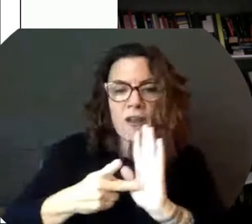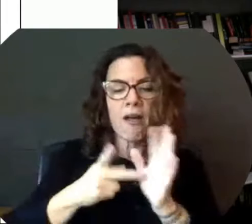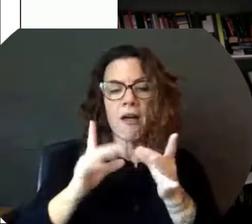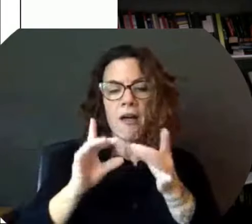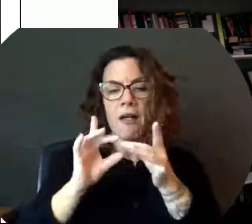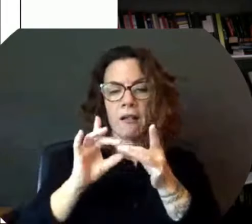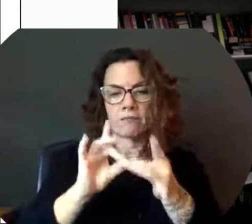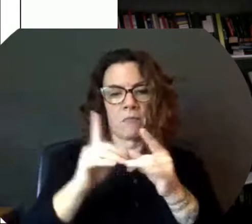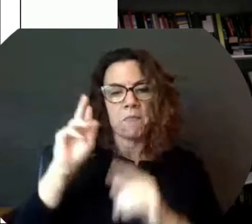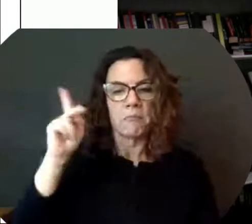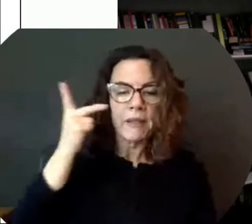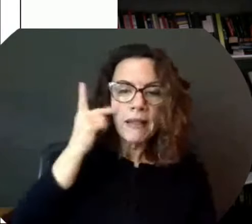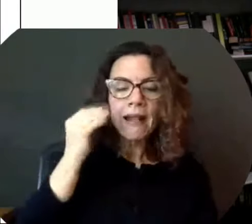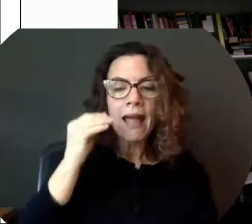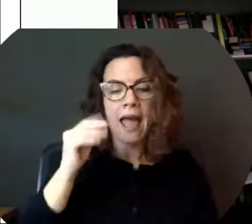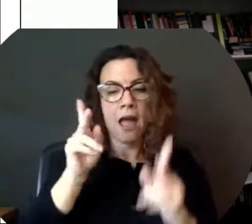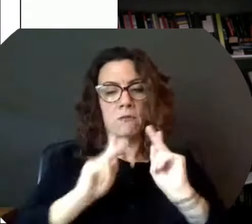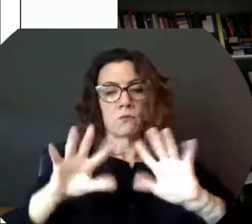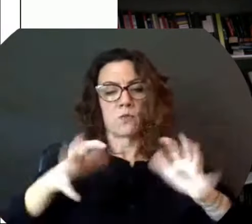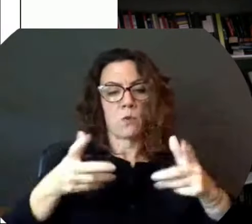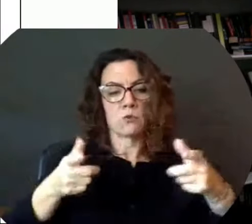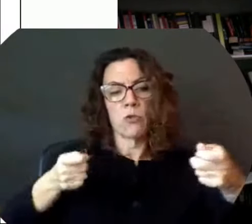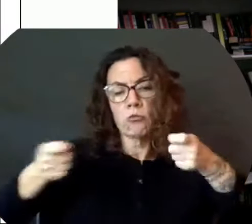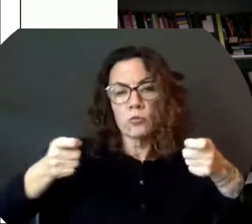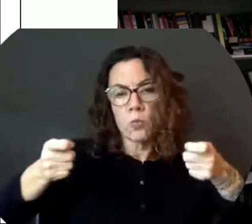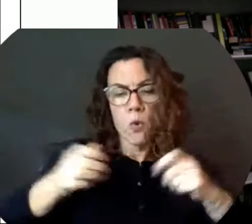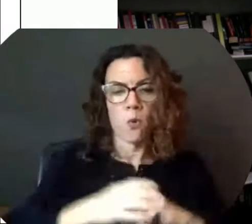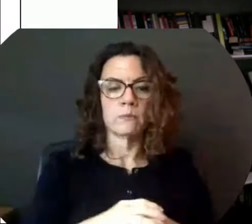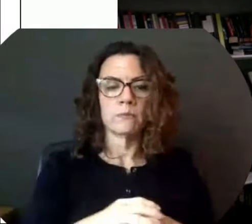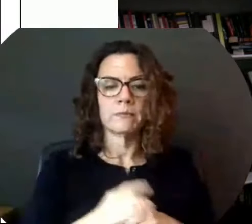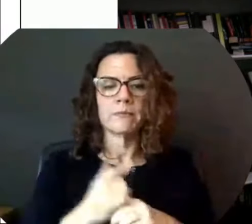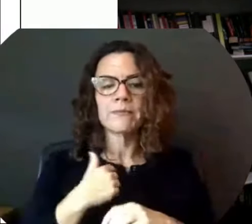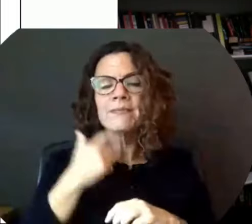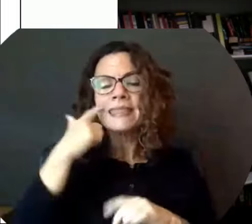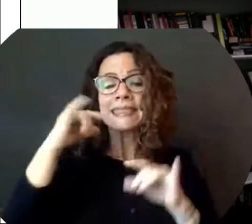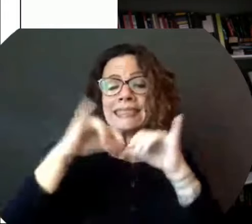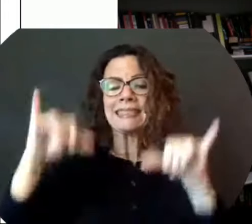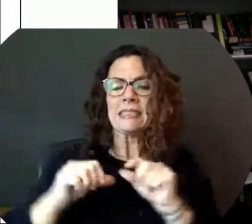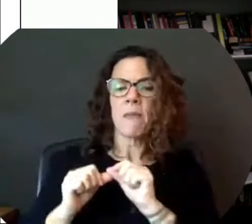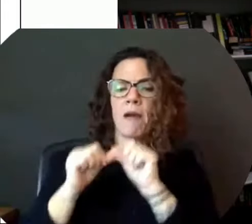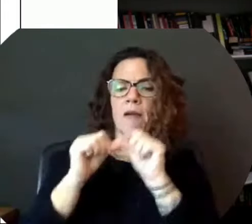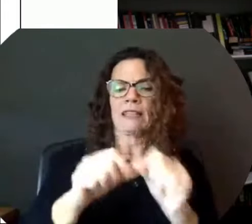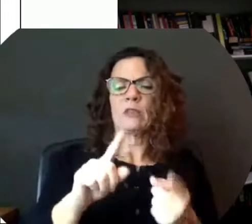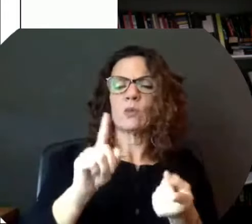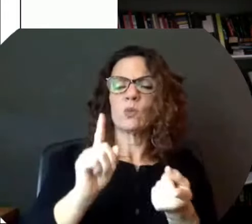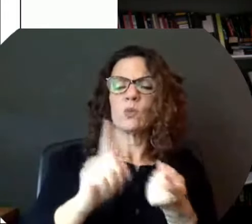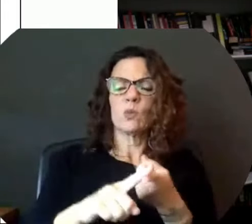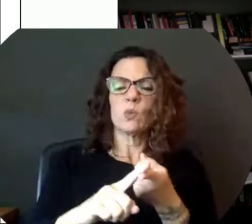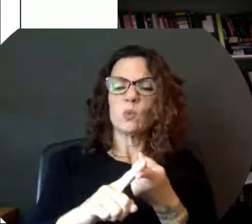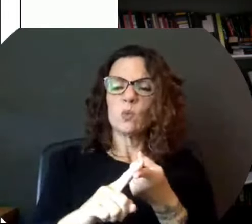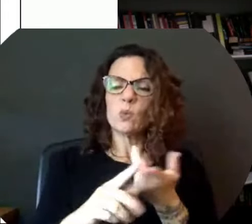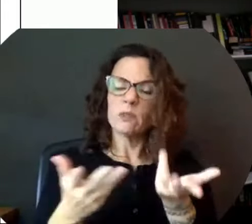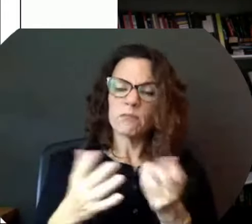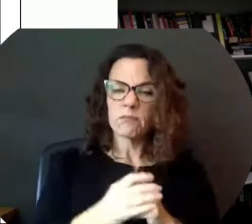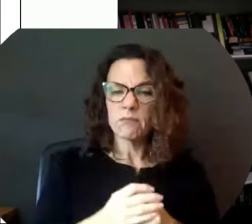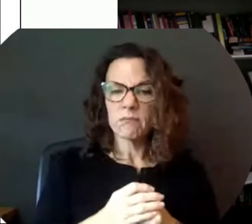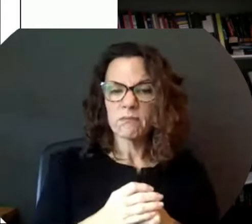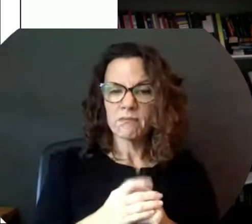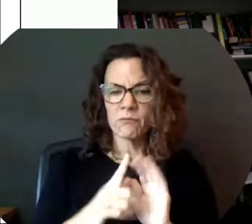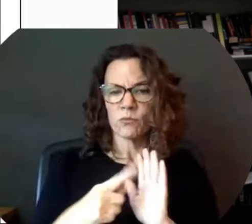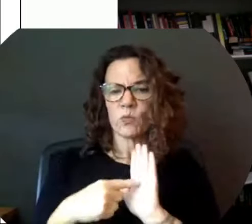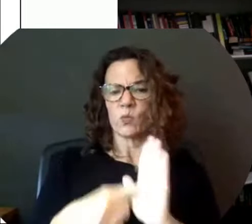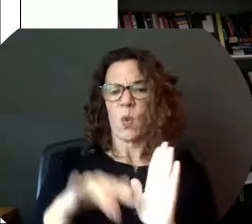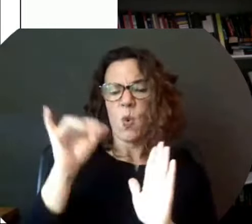system also continues to kind of show the shared disposability between our communities inside and outside, and the need,